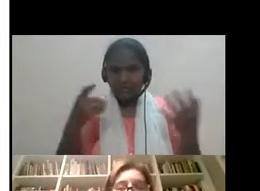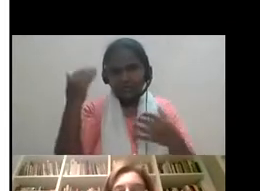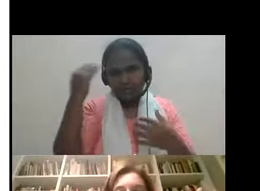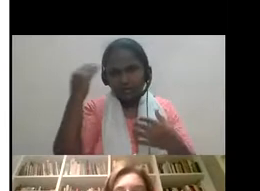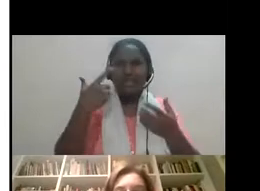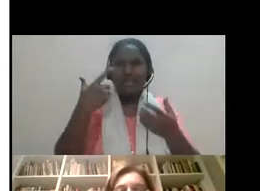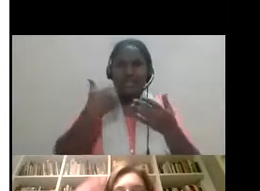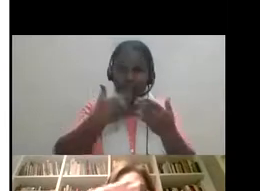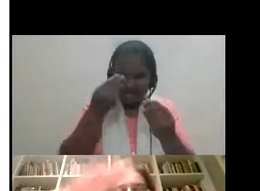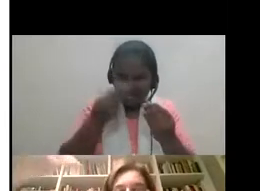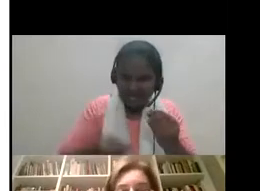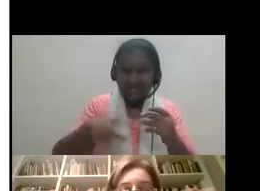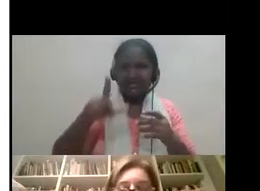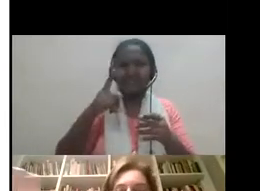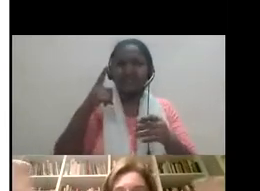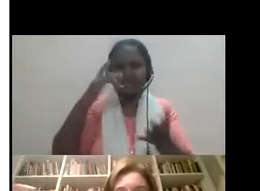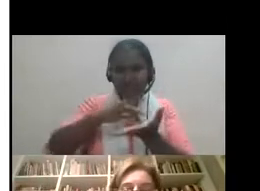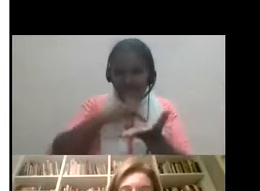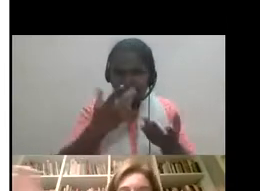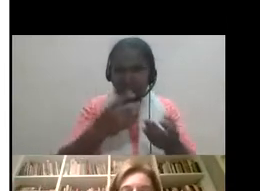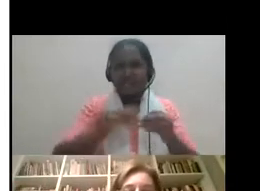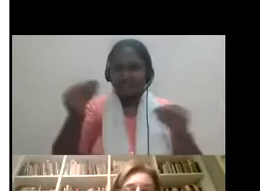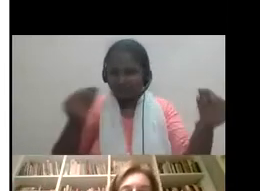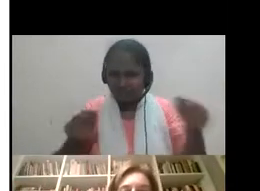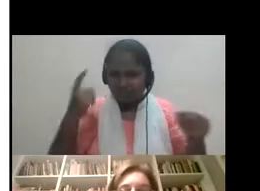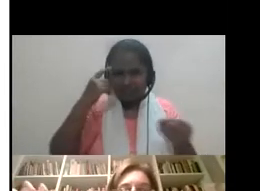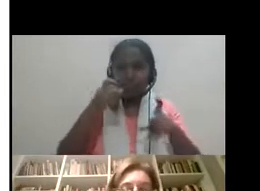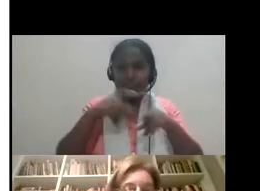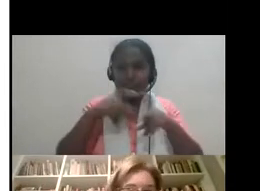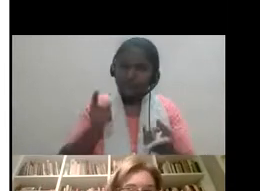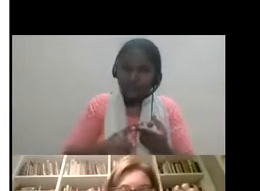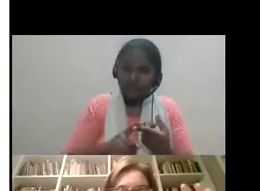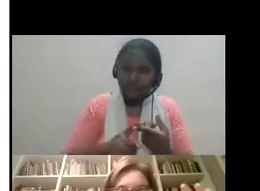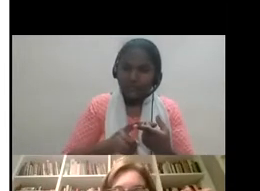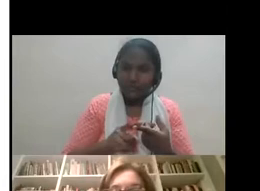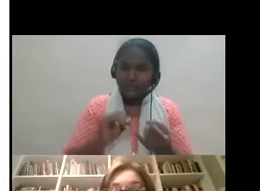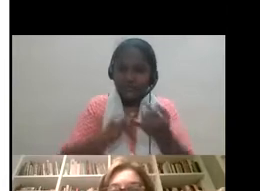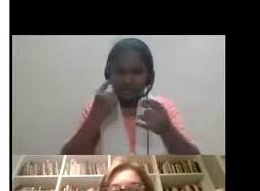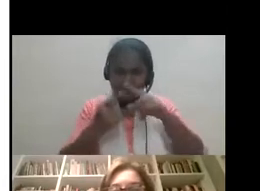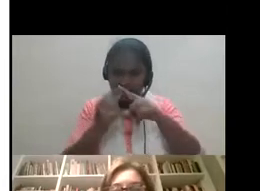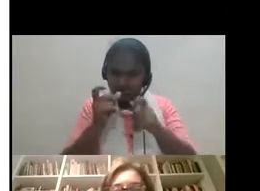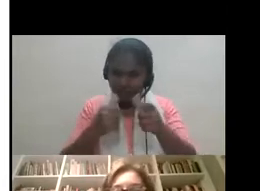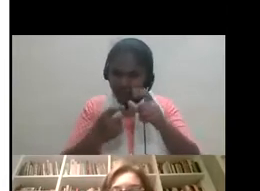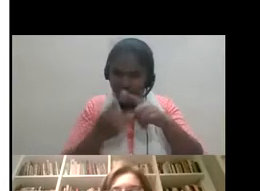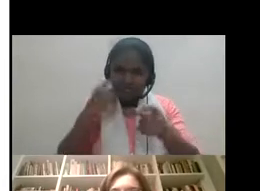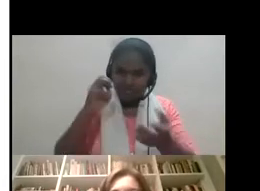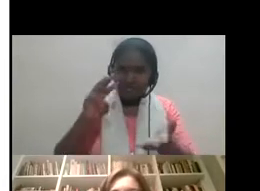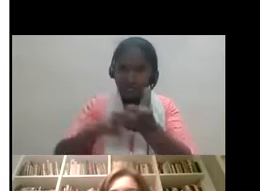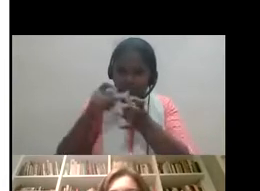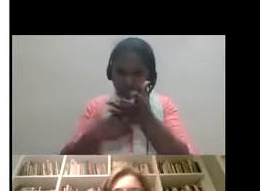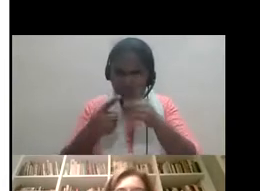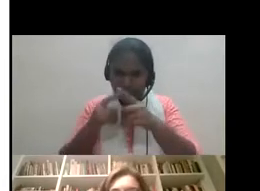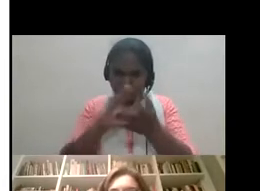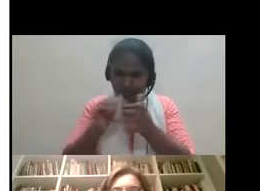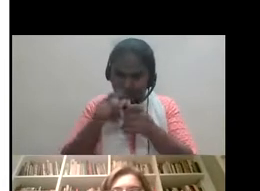know, unless you went, of course, into land art or certain spectacular situations. Uh-huh. In the case of Marta, it was very much